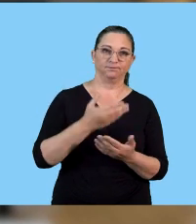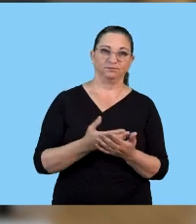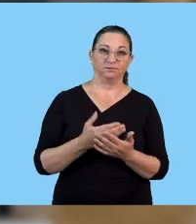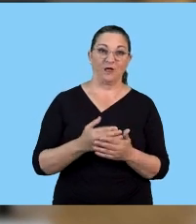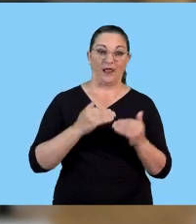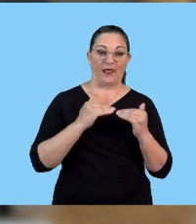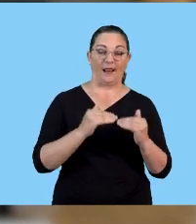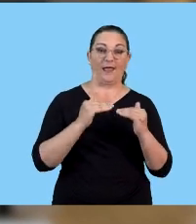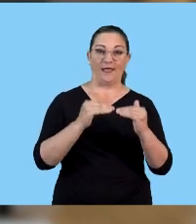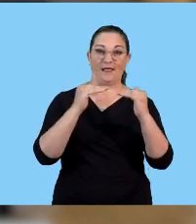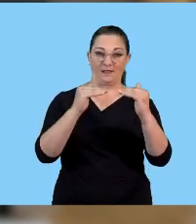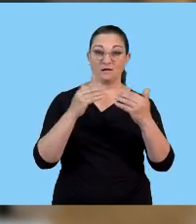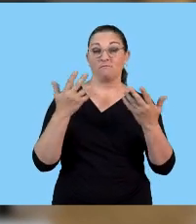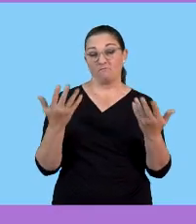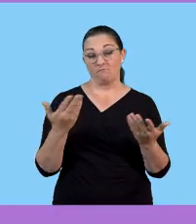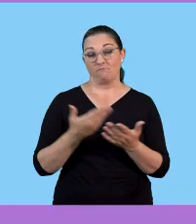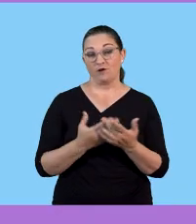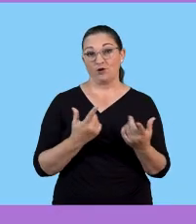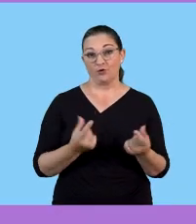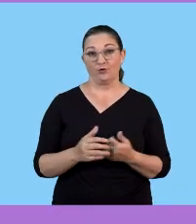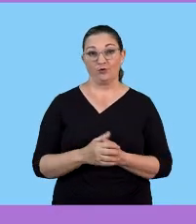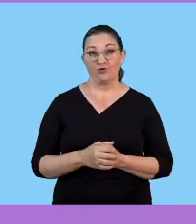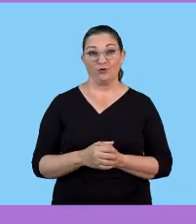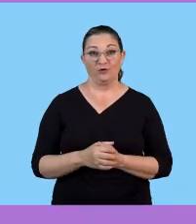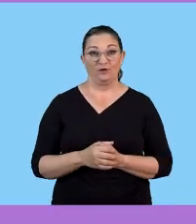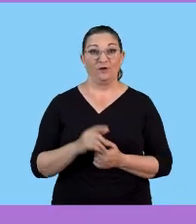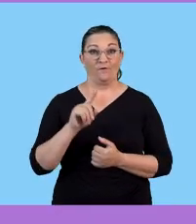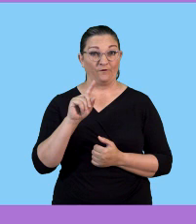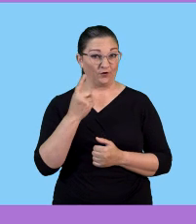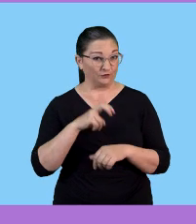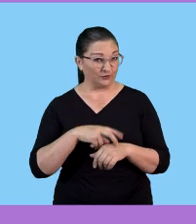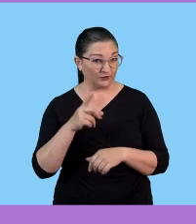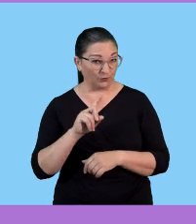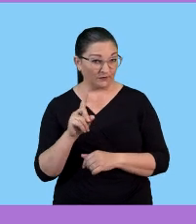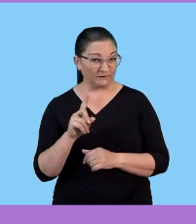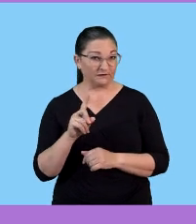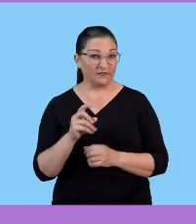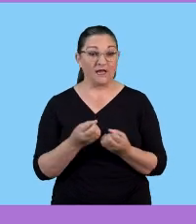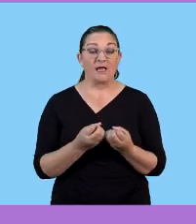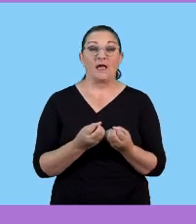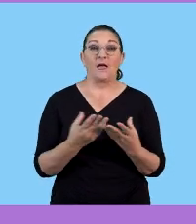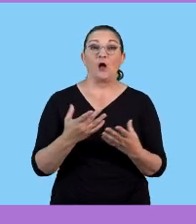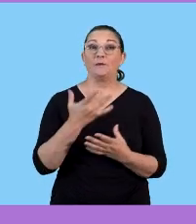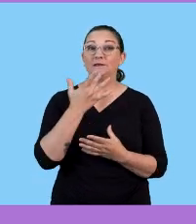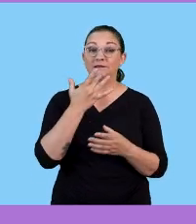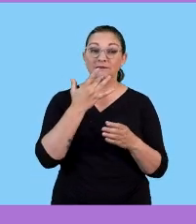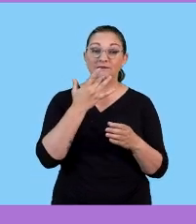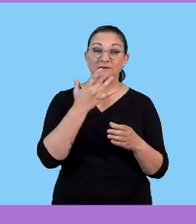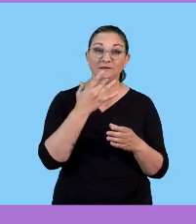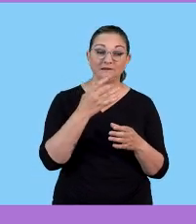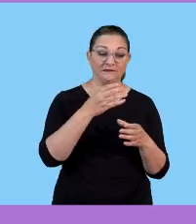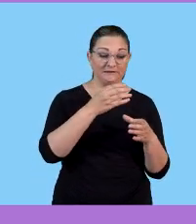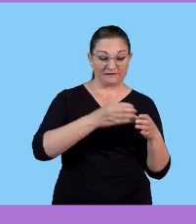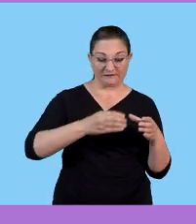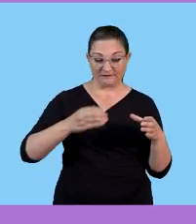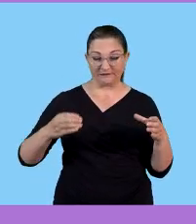here is we've got to see, like I said, we've got to see how many tins we can break in, or we can fit, along the length,